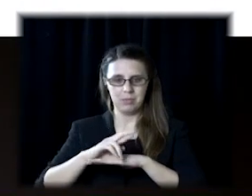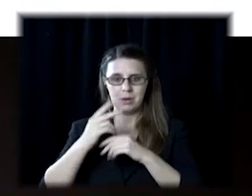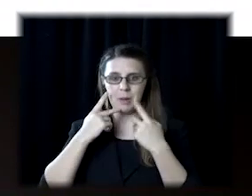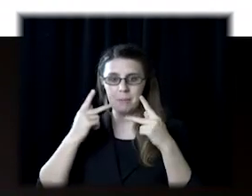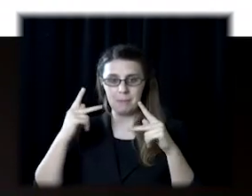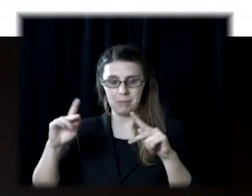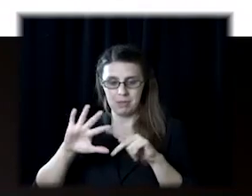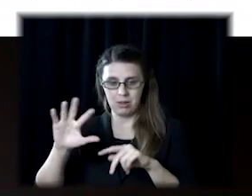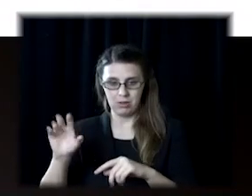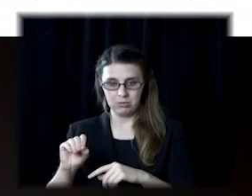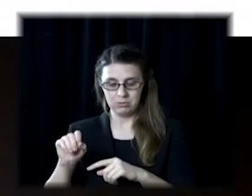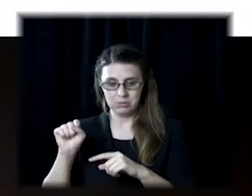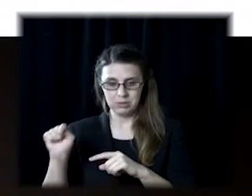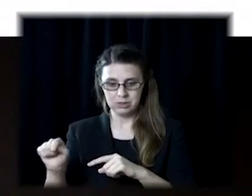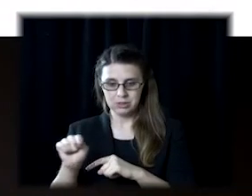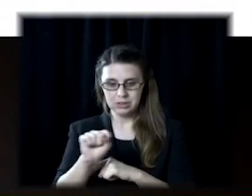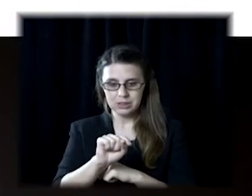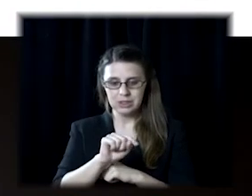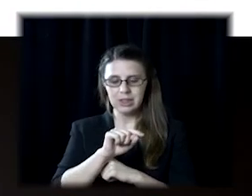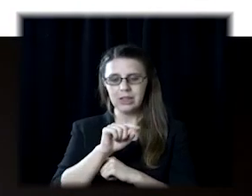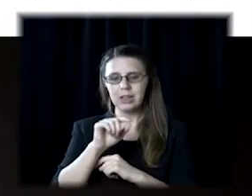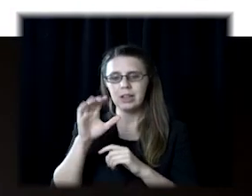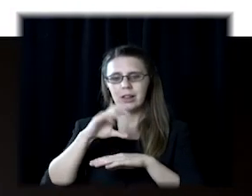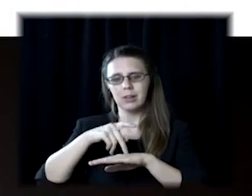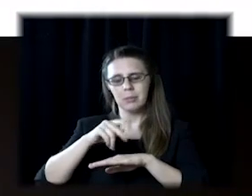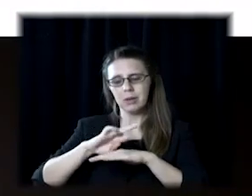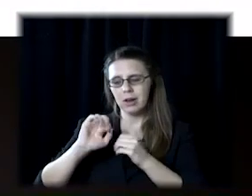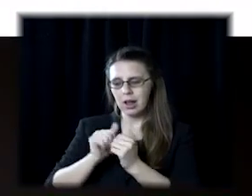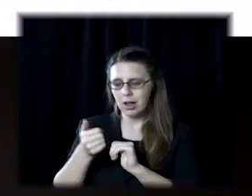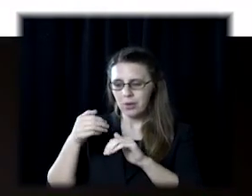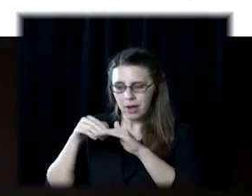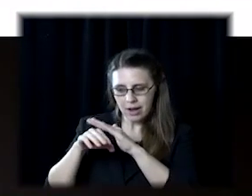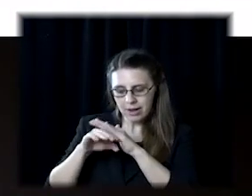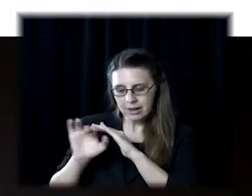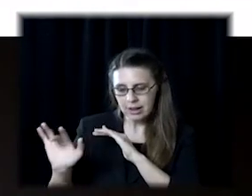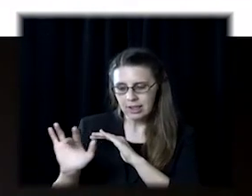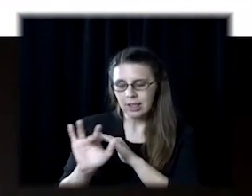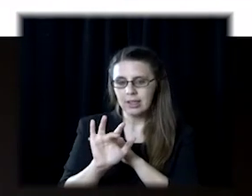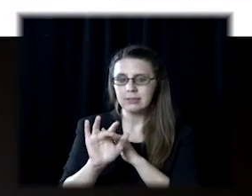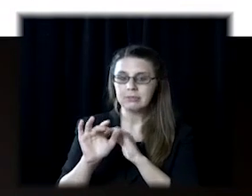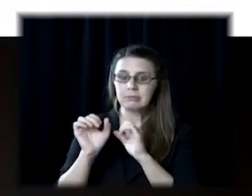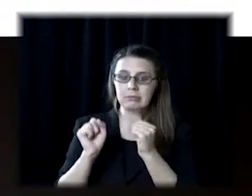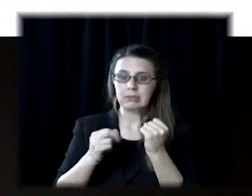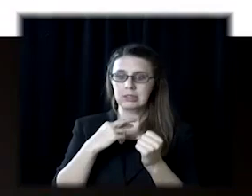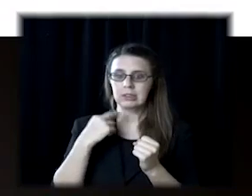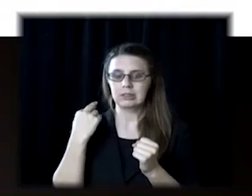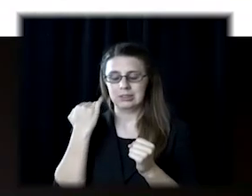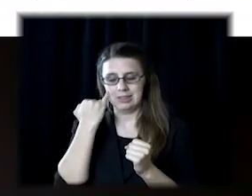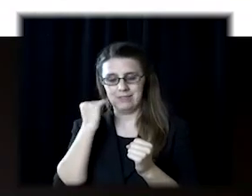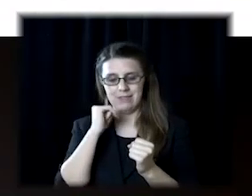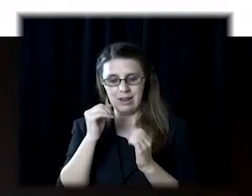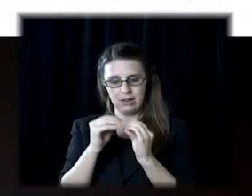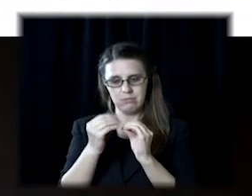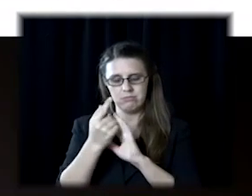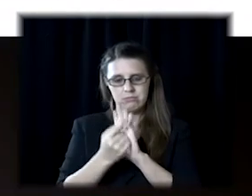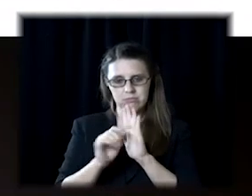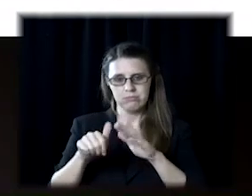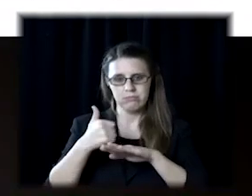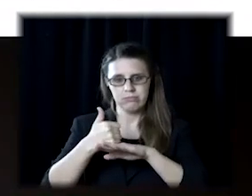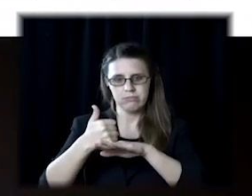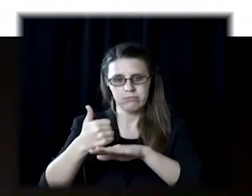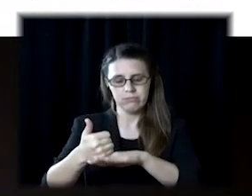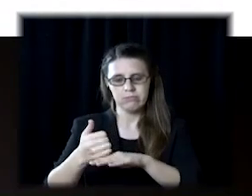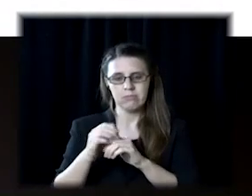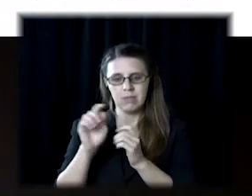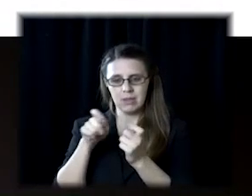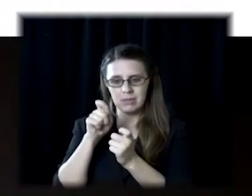the Commonwealth's ability to access such surplus amounts could be at risk without further legislative action. In particular, the surplus generated